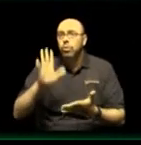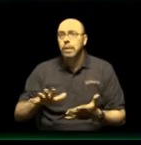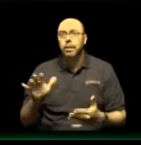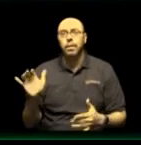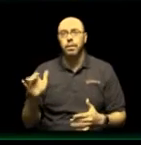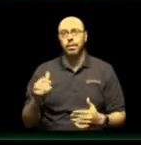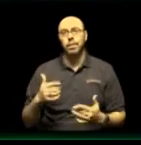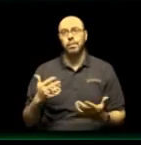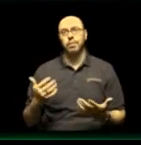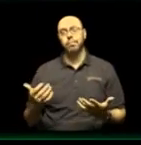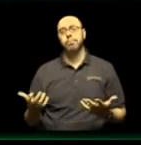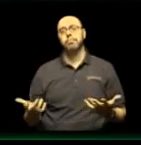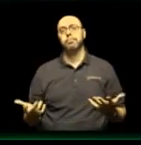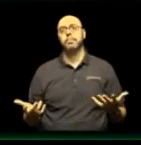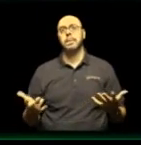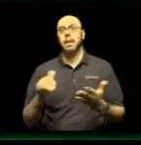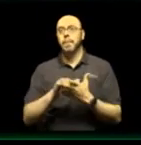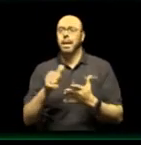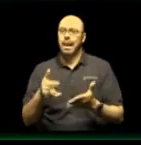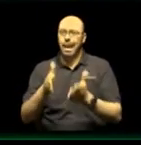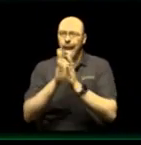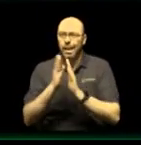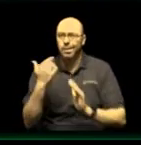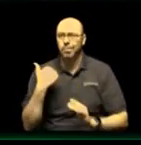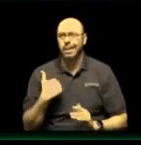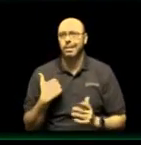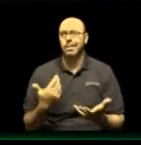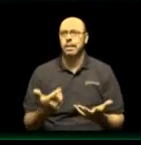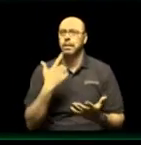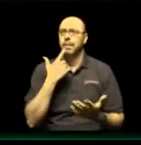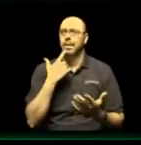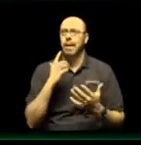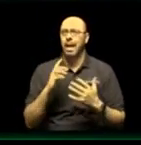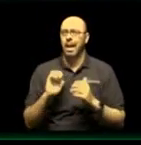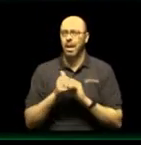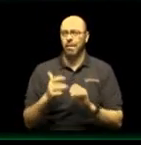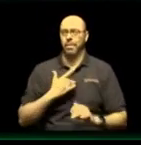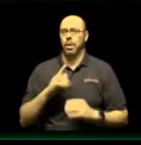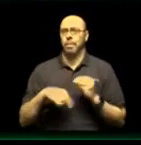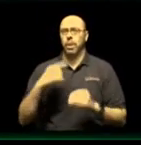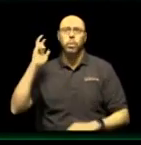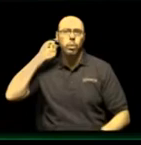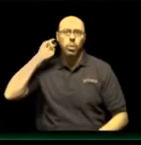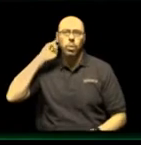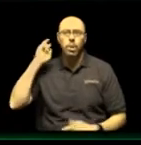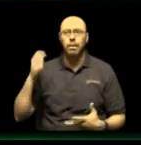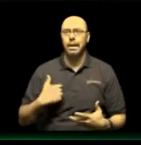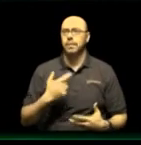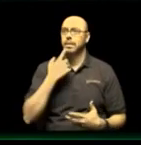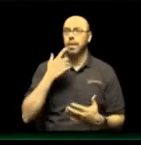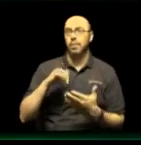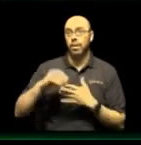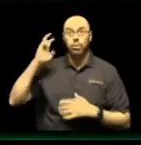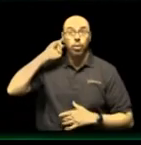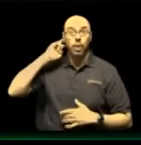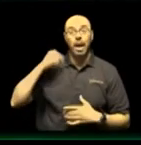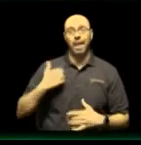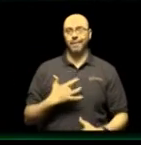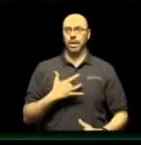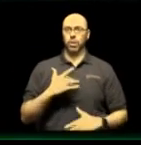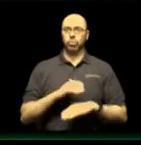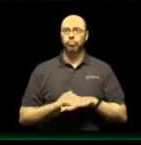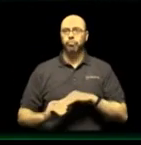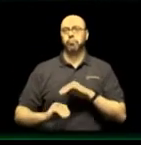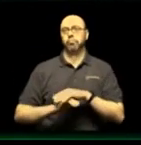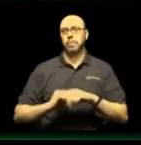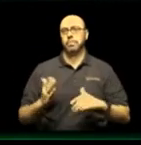me each. They asked me something, how you feel in that Cochlear? I said, I'm getting Cochlear, I feel comfortable, I